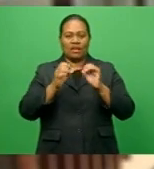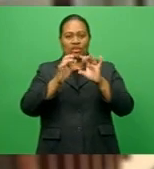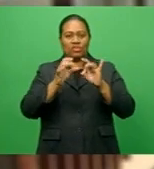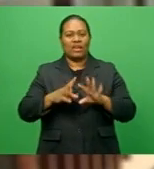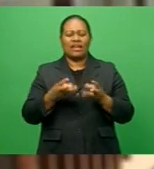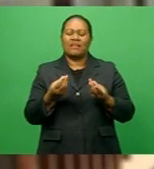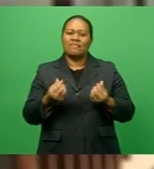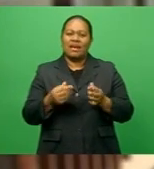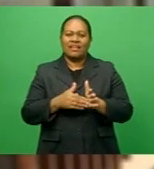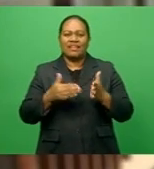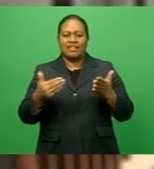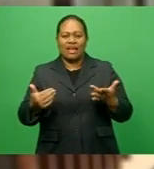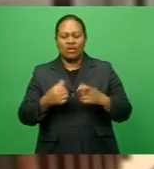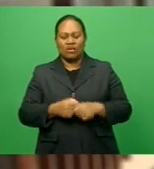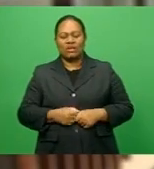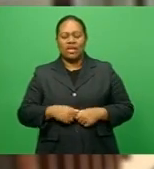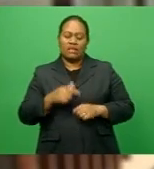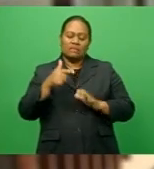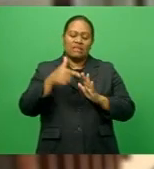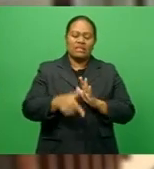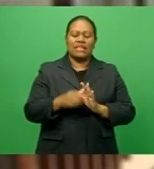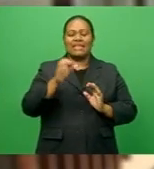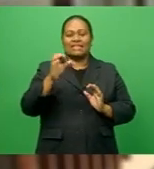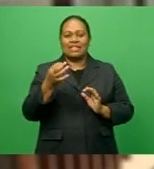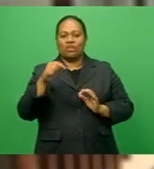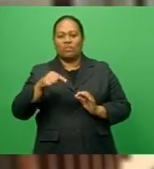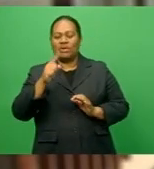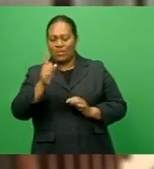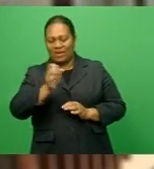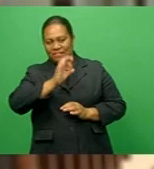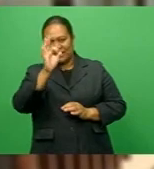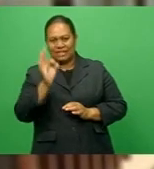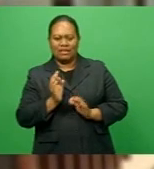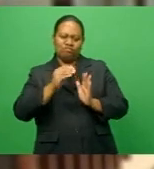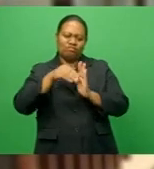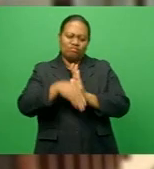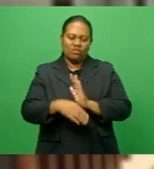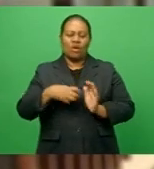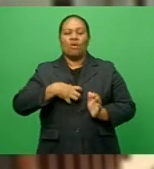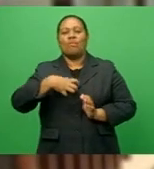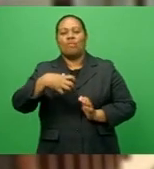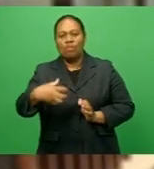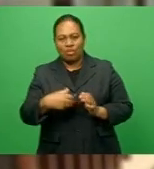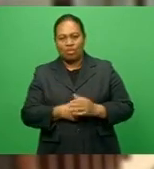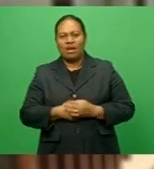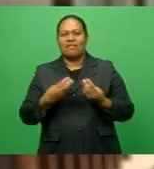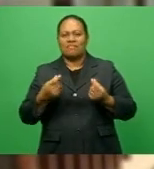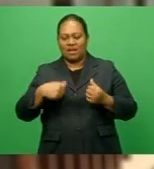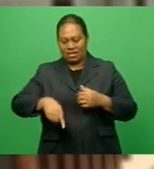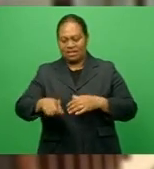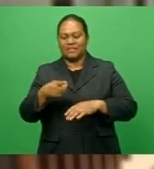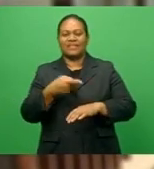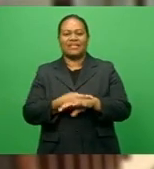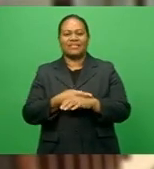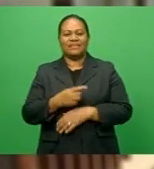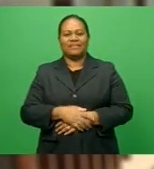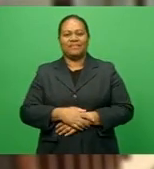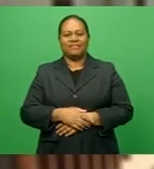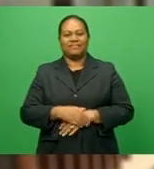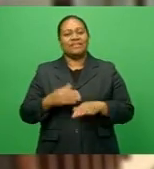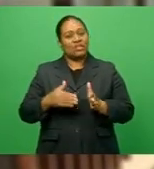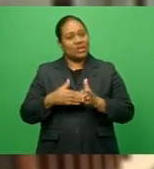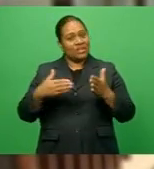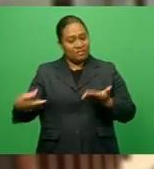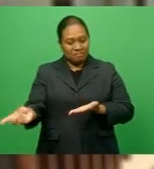to economic sentiment, dipped 0.1%, losing most of the gains it made this week. Meanwhile, data